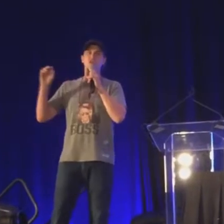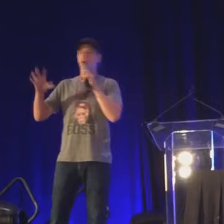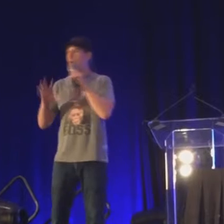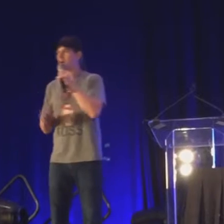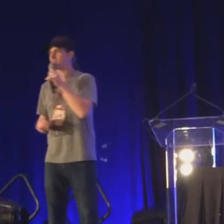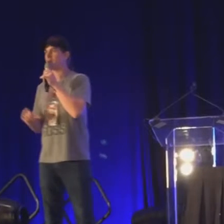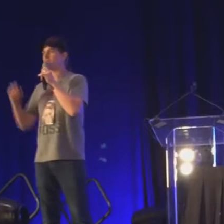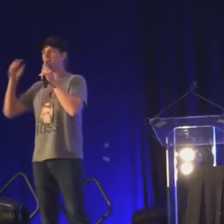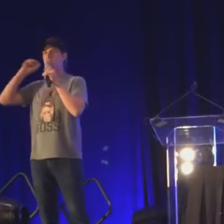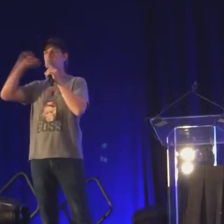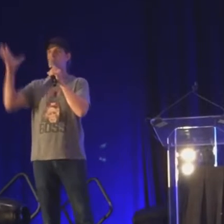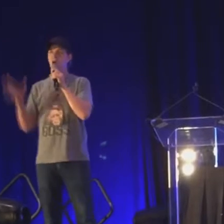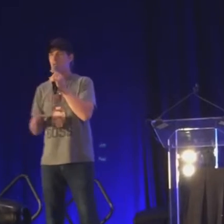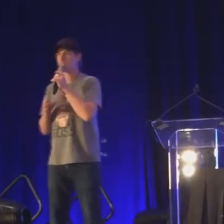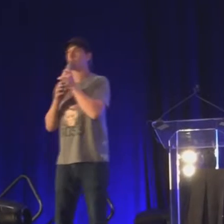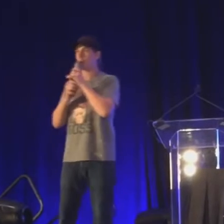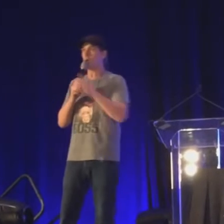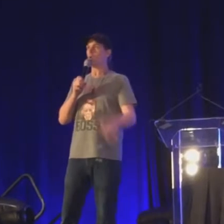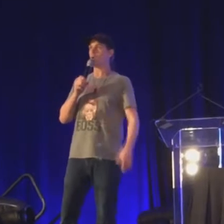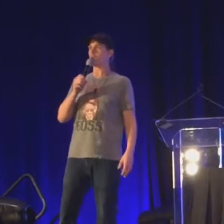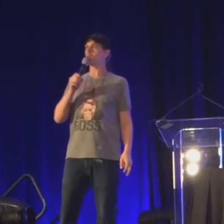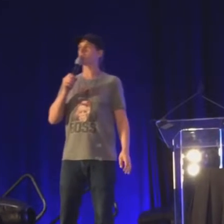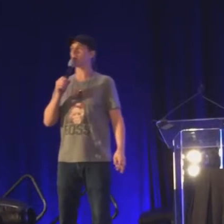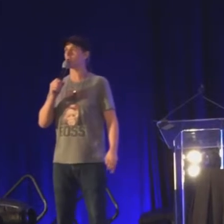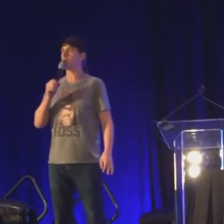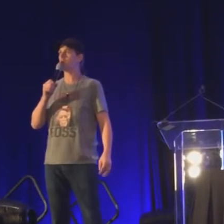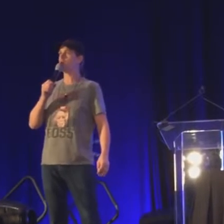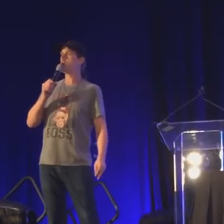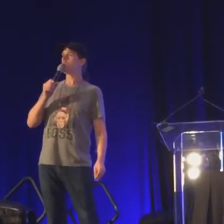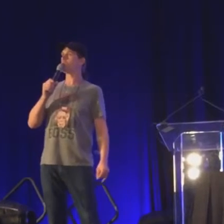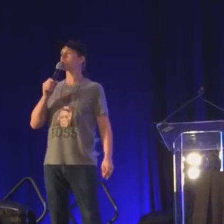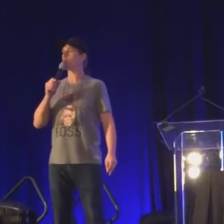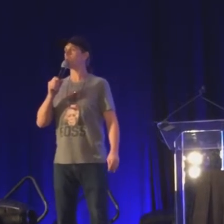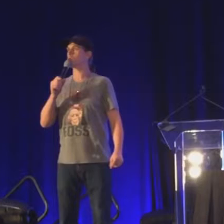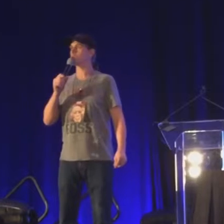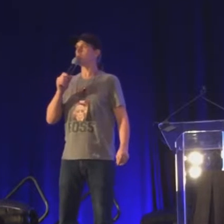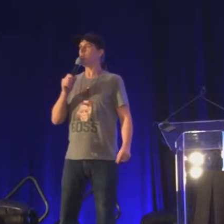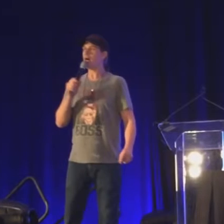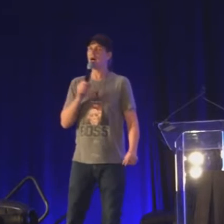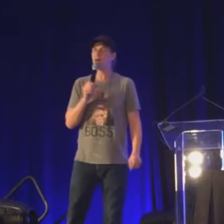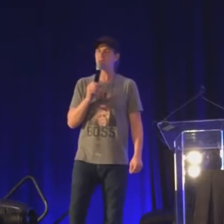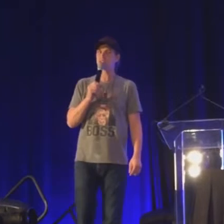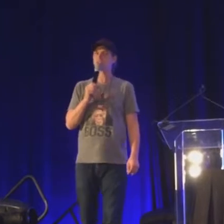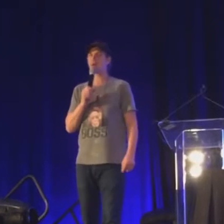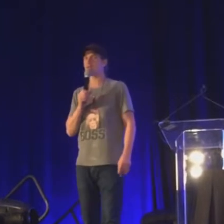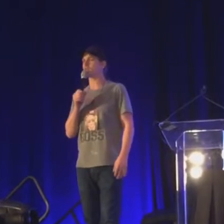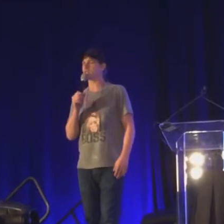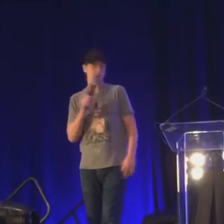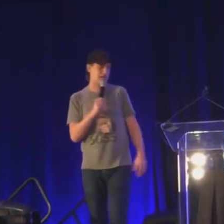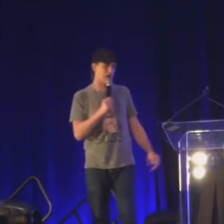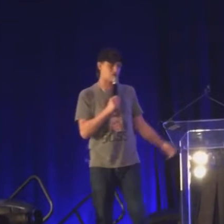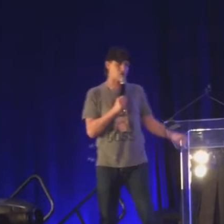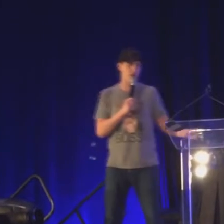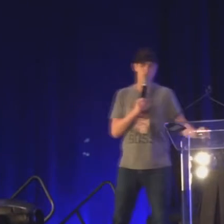would like talk about stuff that I just was lost, and I'm like, what are you talking about? Wait, what's that word? And so I didn't